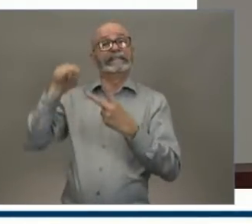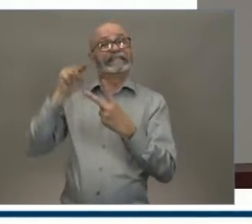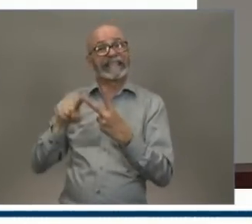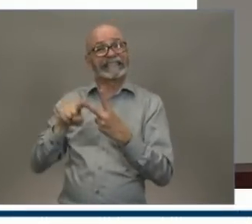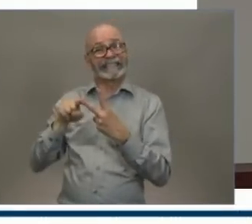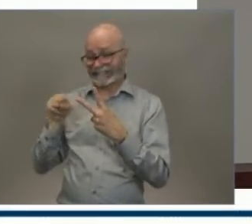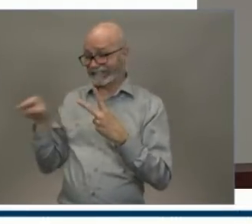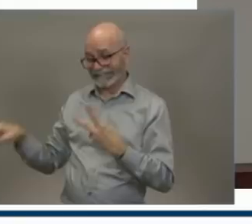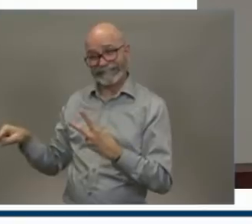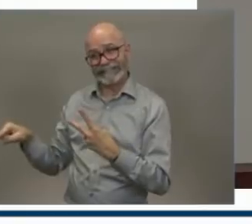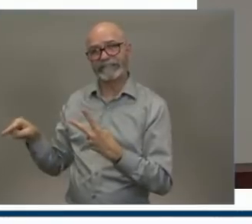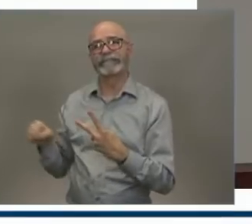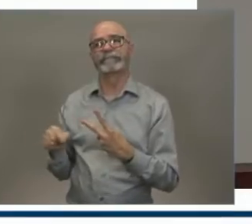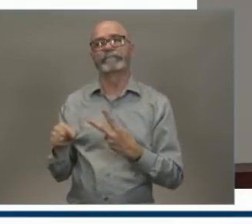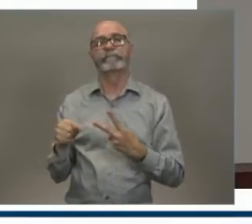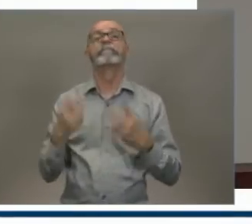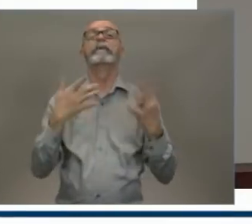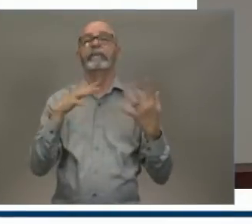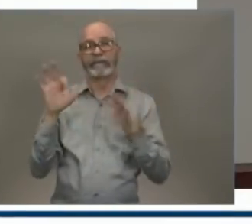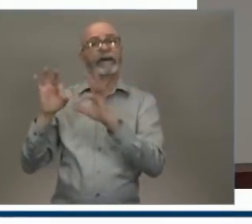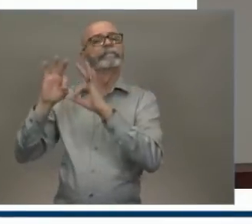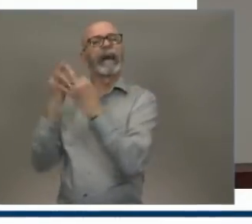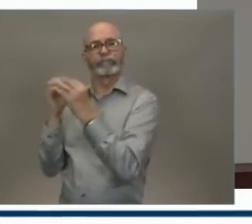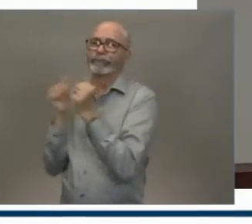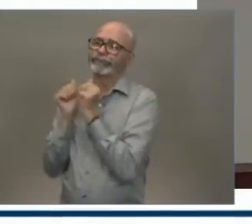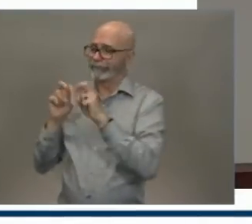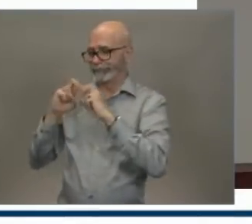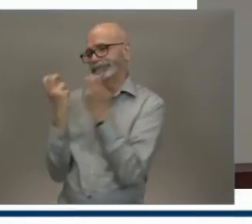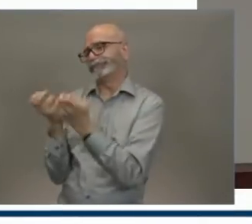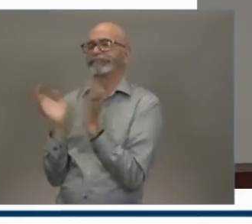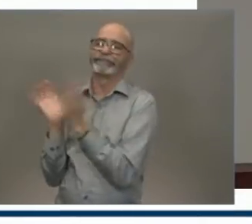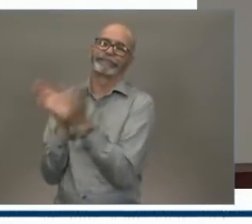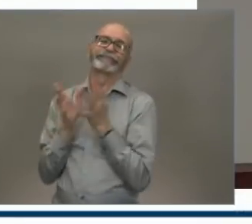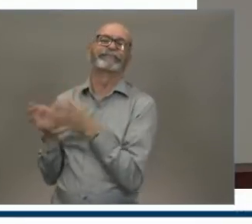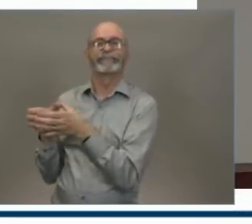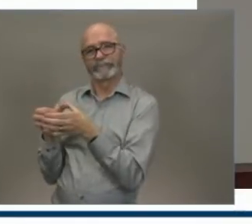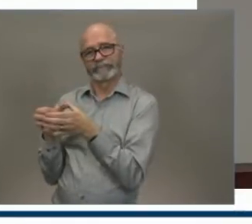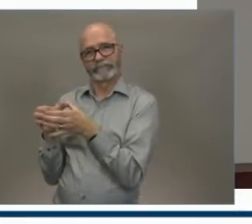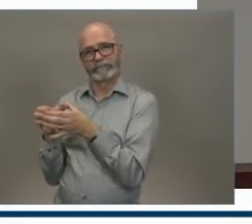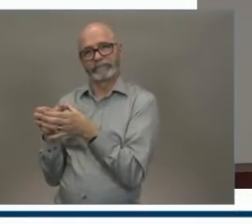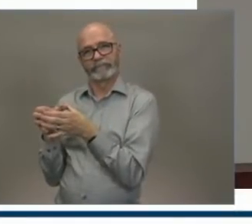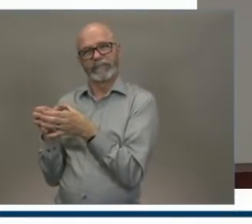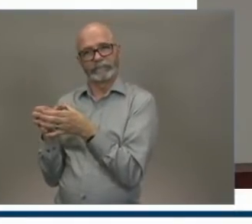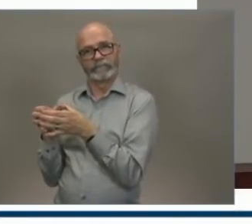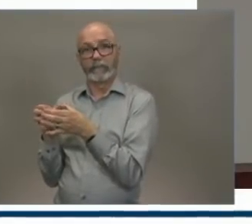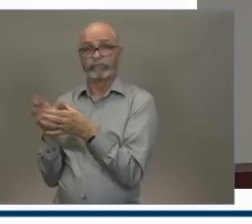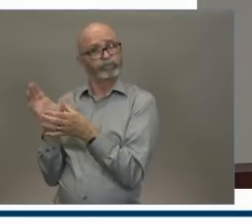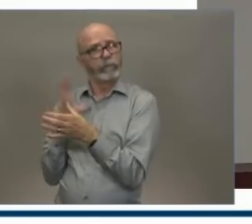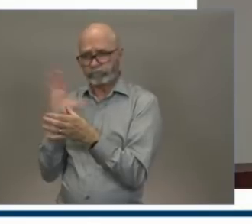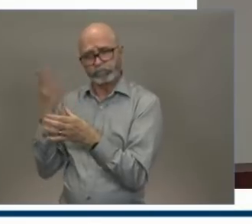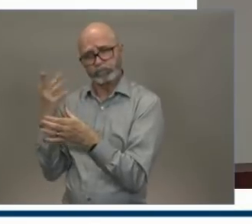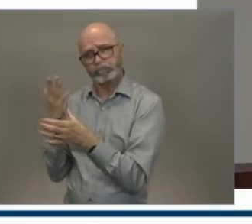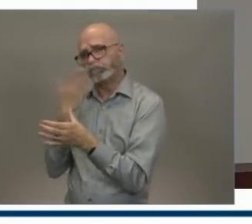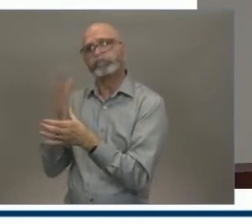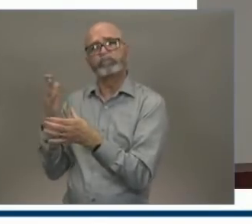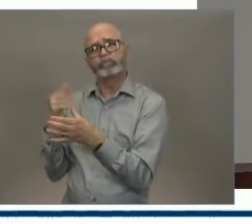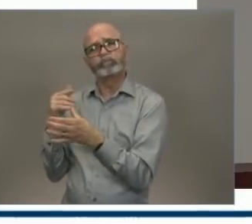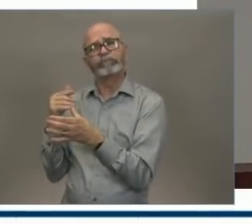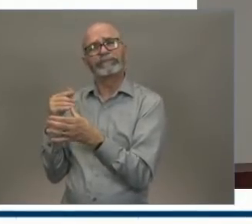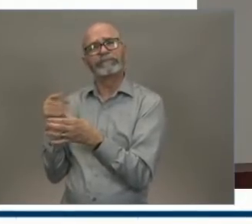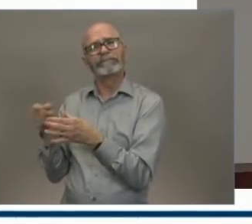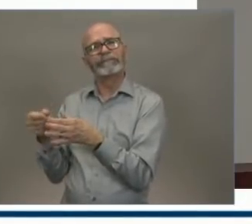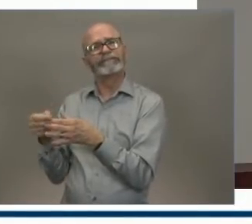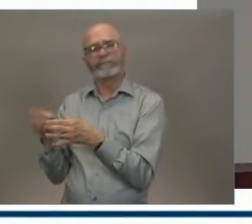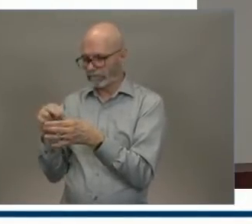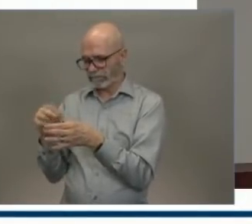allowed contact within their household. When we did and so there were some other people in their household who became infected and